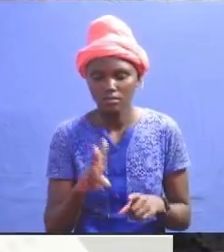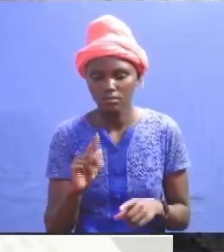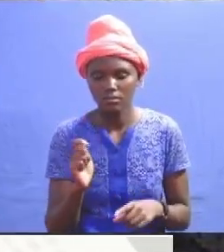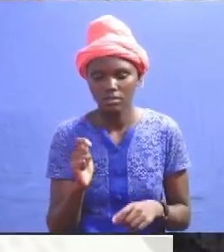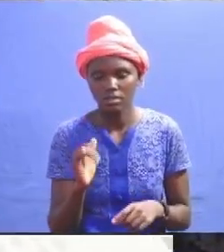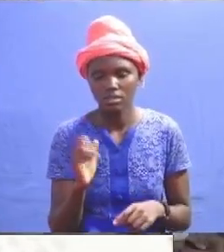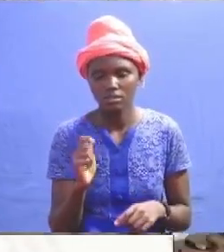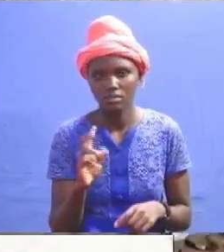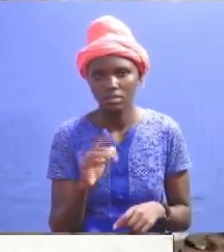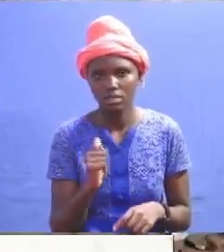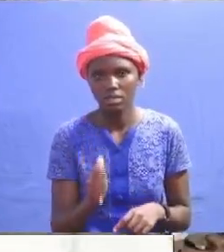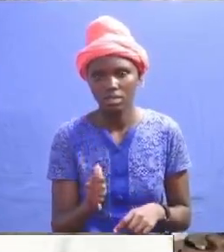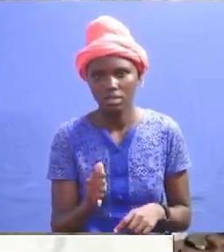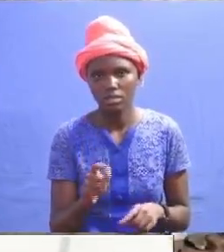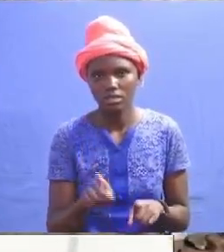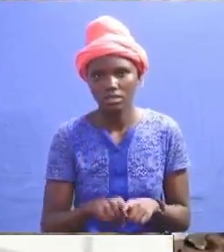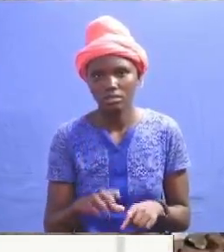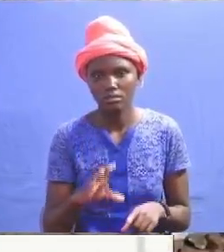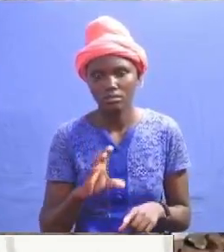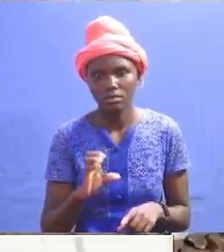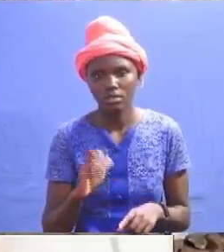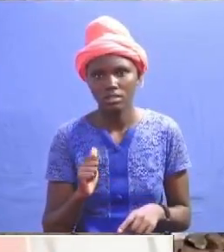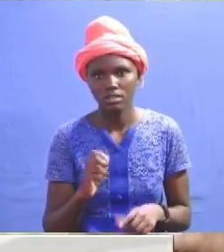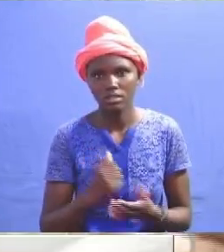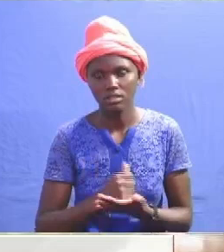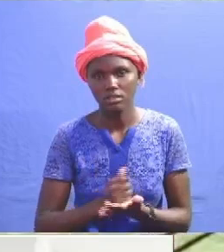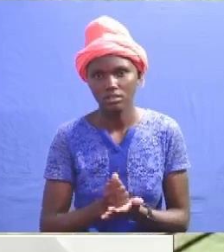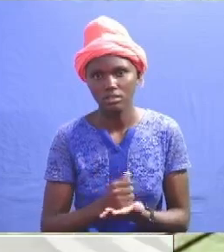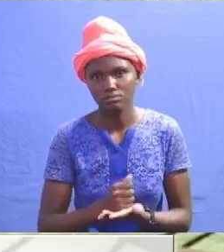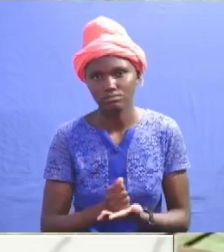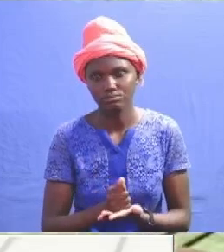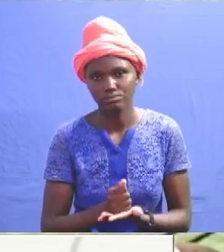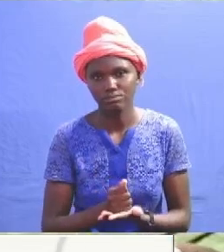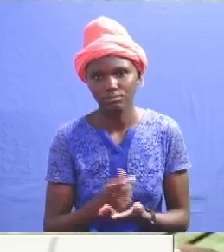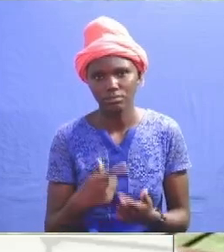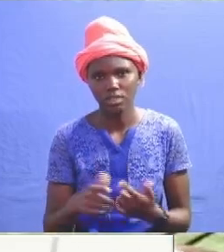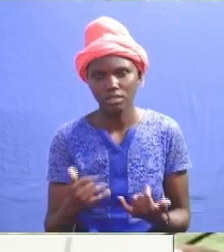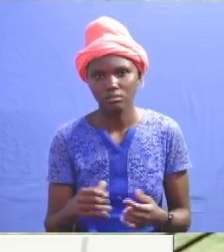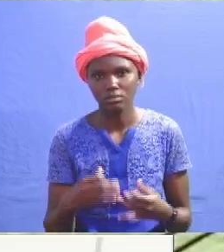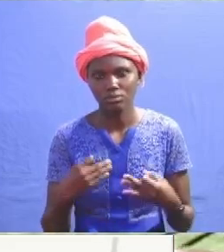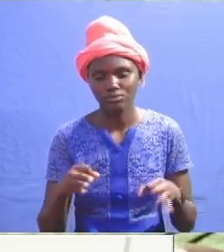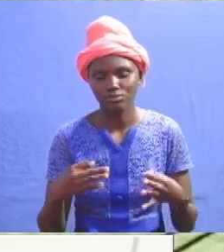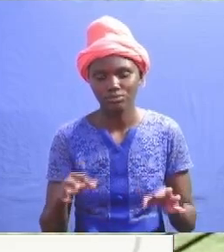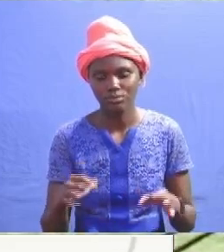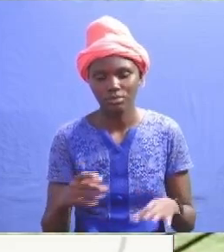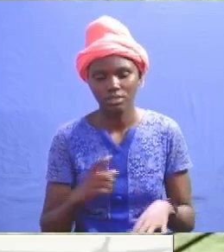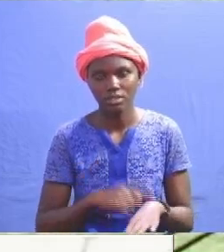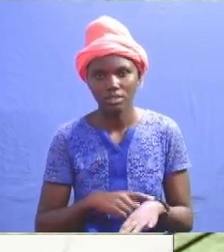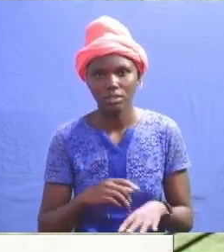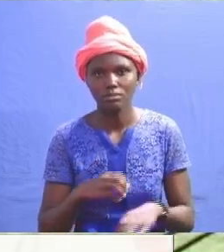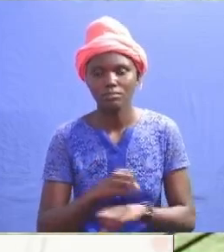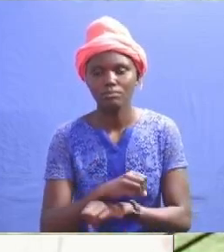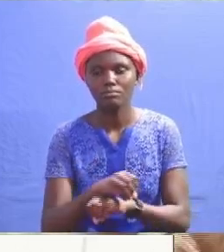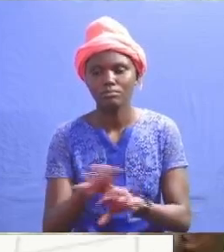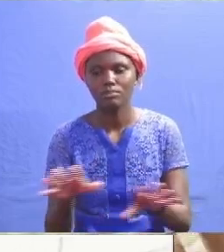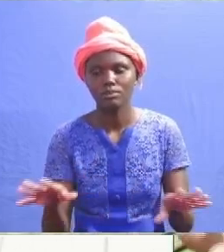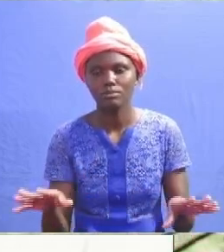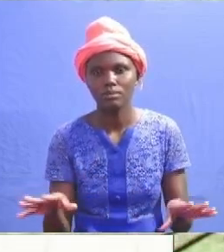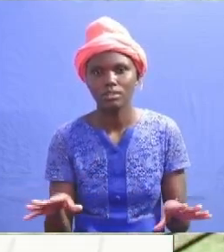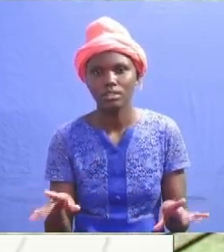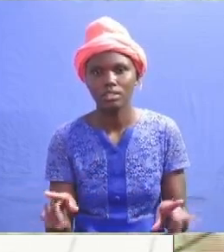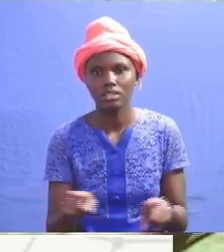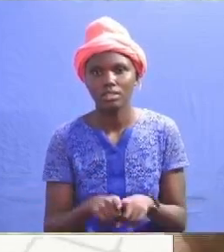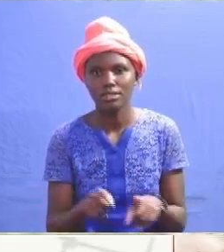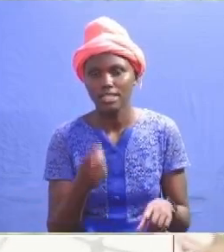A-enriched cassava, and bio-fortified sorghum. Nothing can be released out into the public until it has been